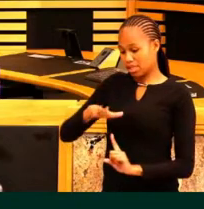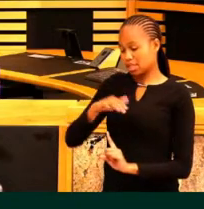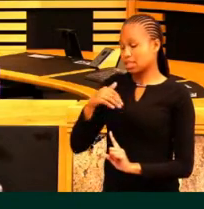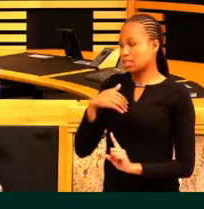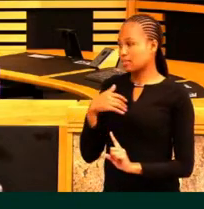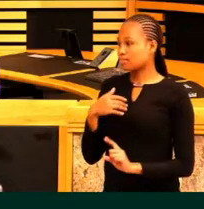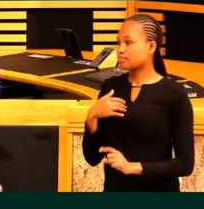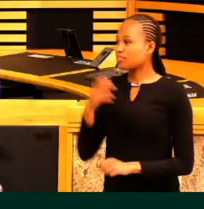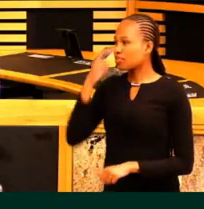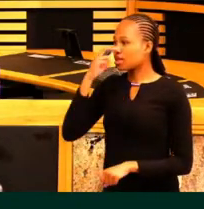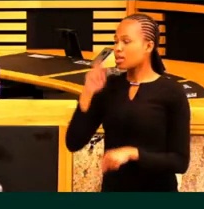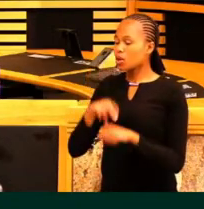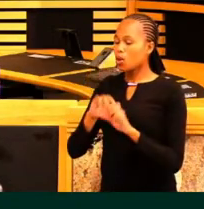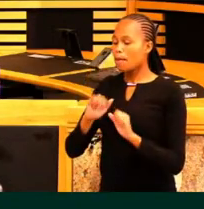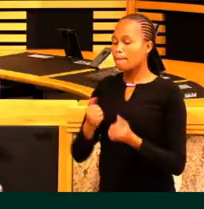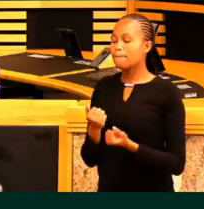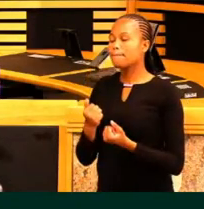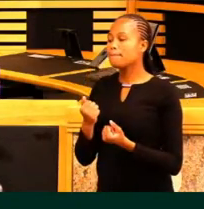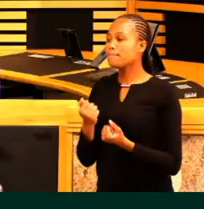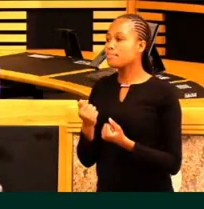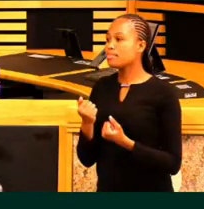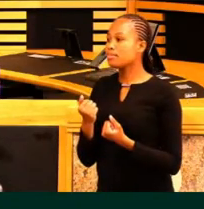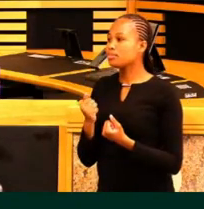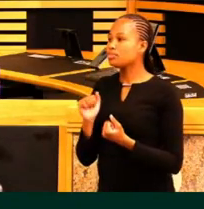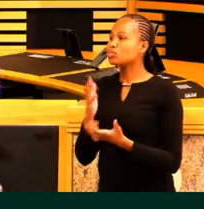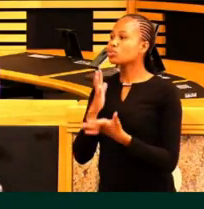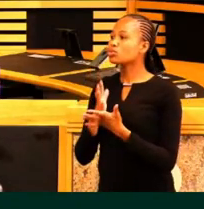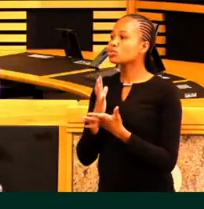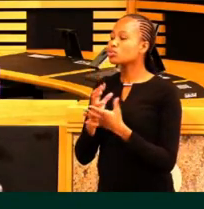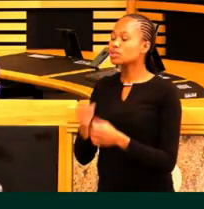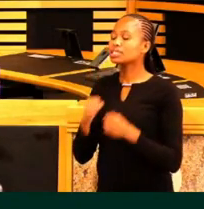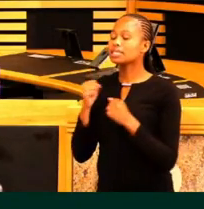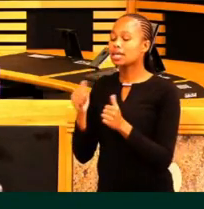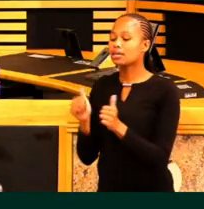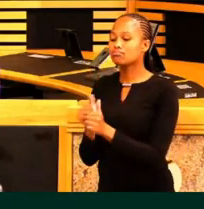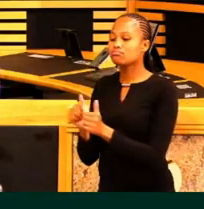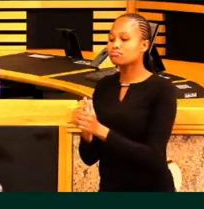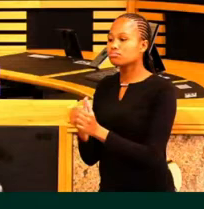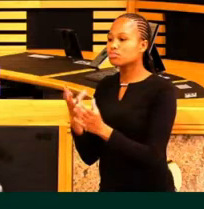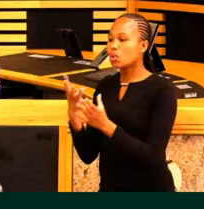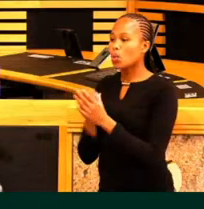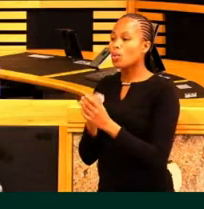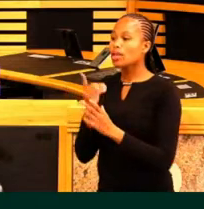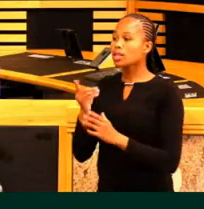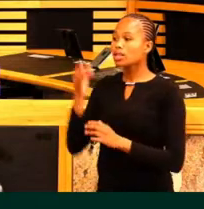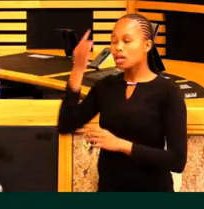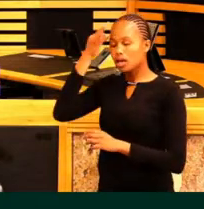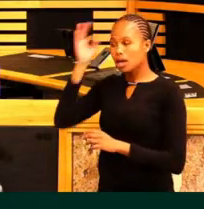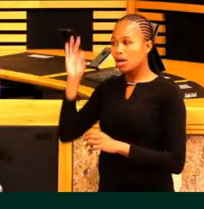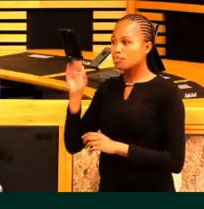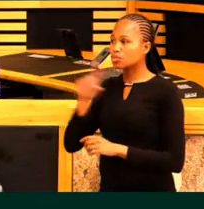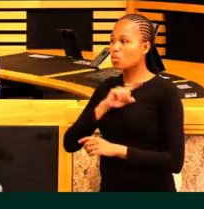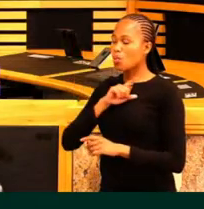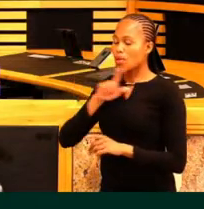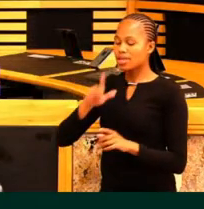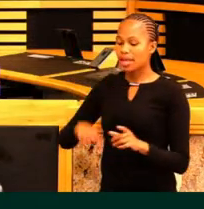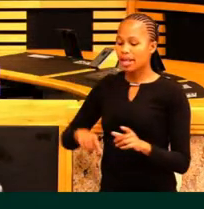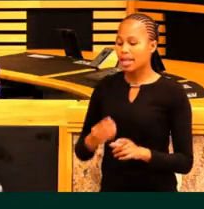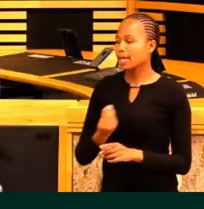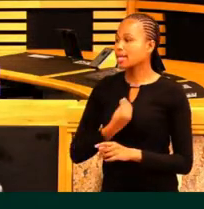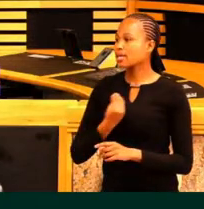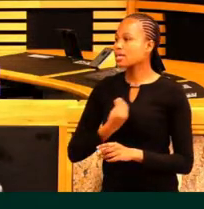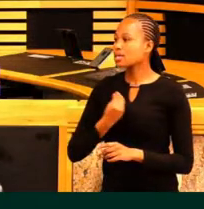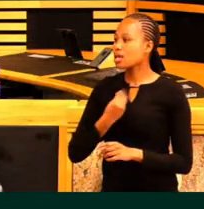embark on a journey to straighten partnership with officials of government because they are lacking young people they want